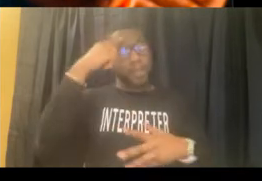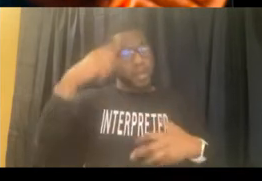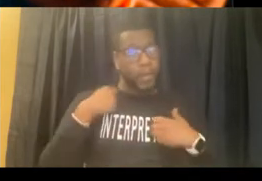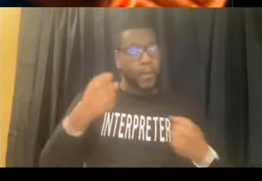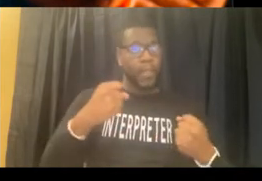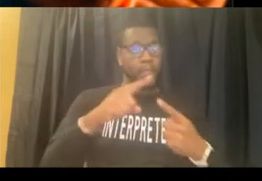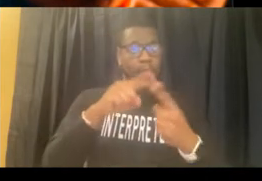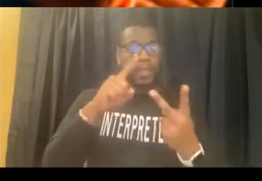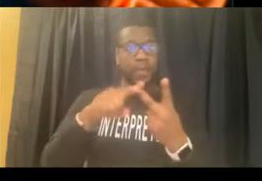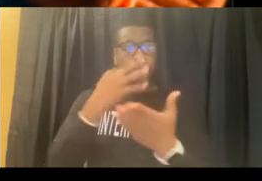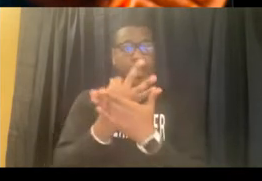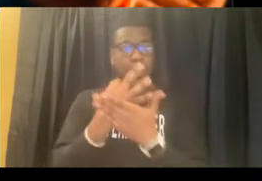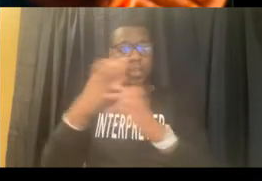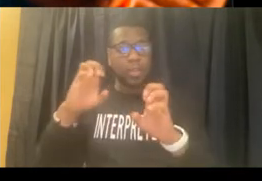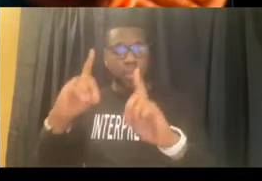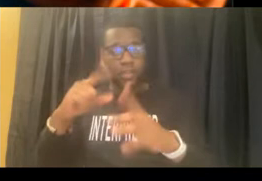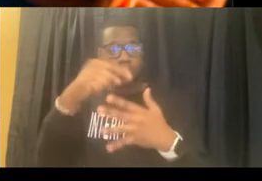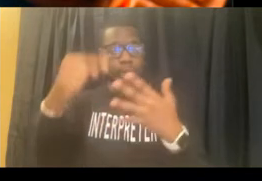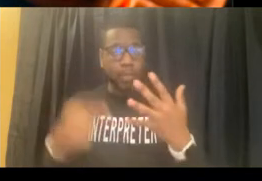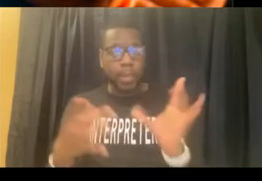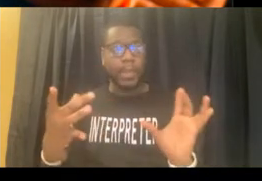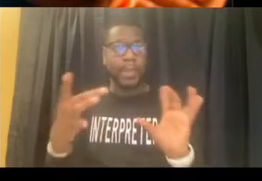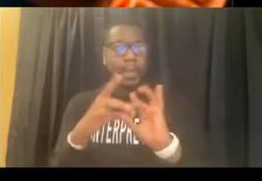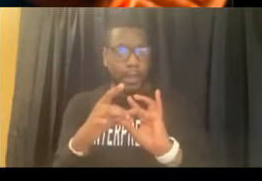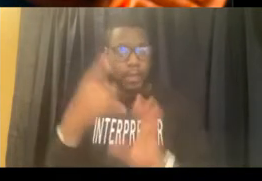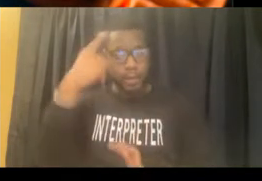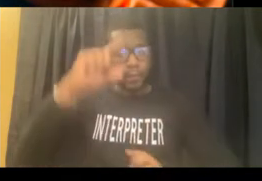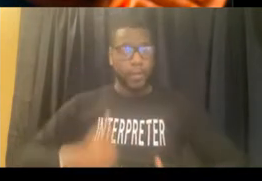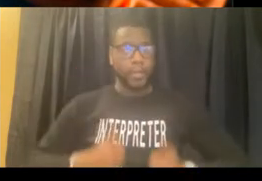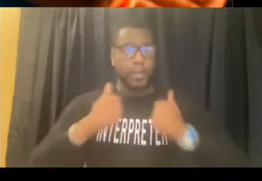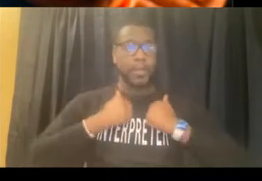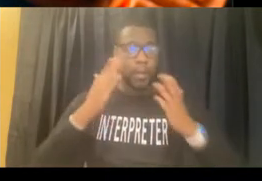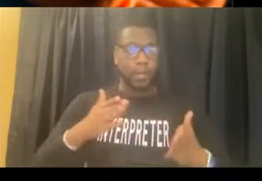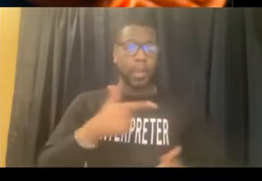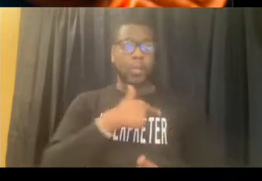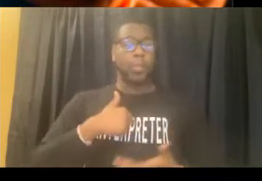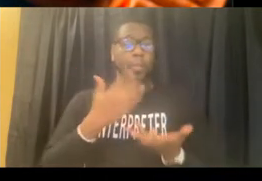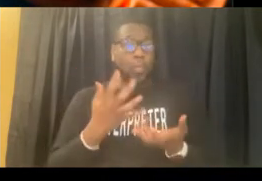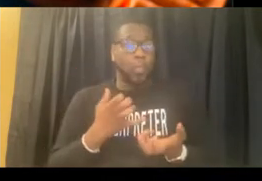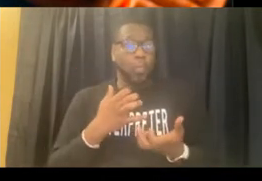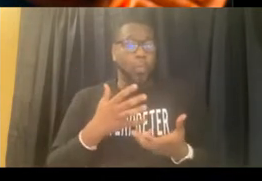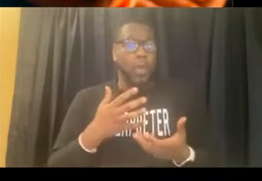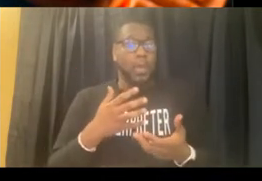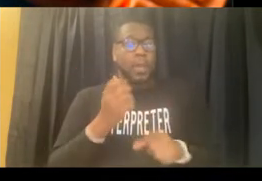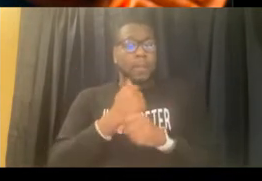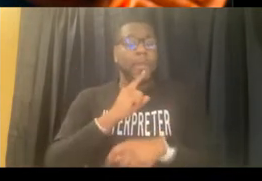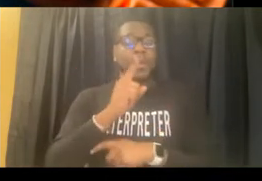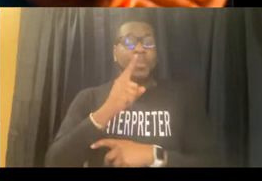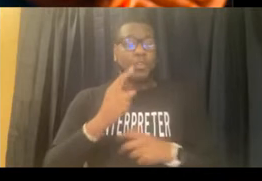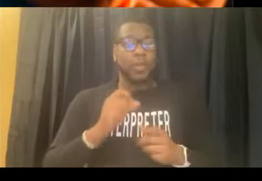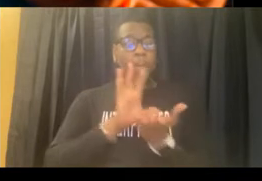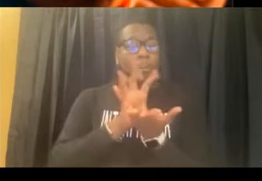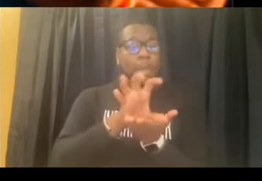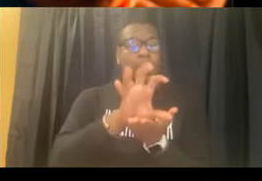survivors. We want to see a world where survivors, particularly marginalized survivors, are seen, heard, and understood in their own